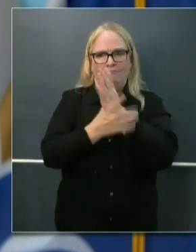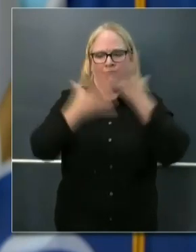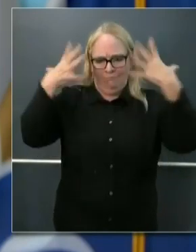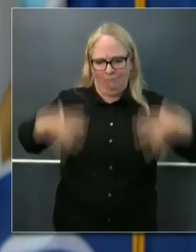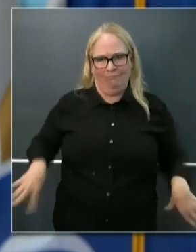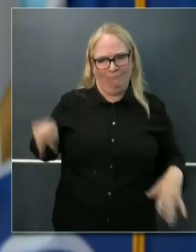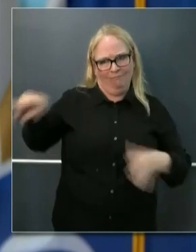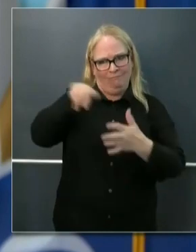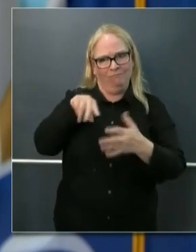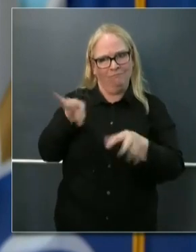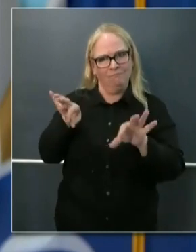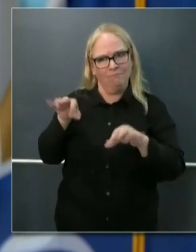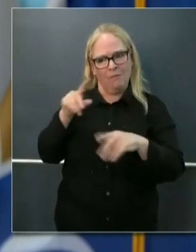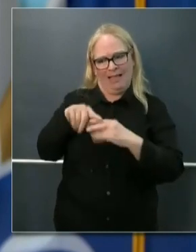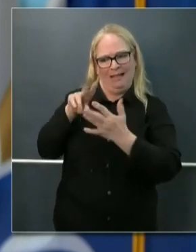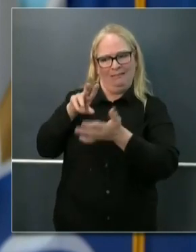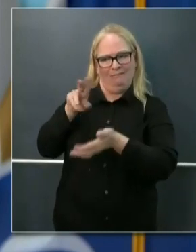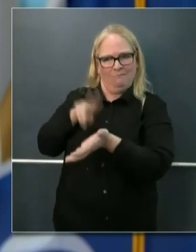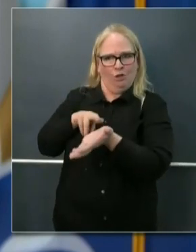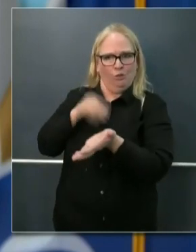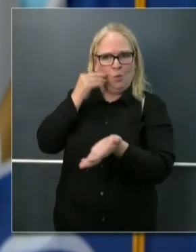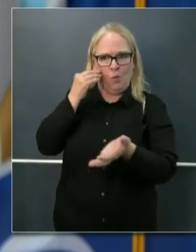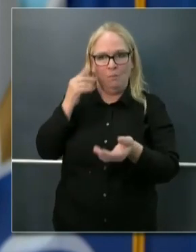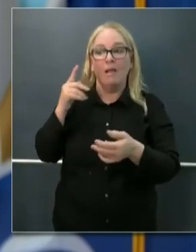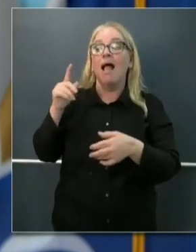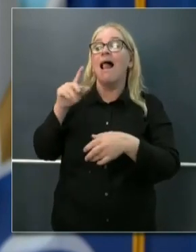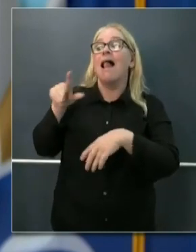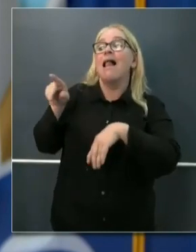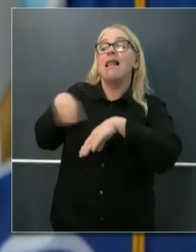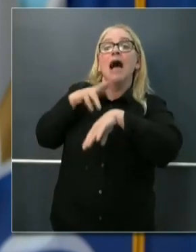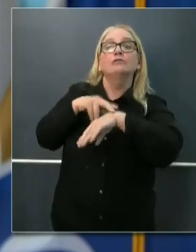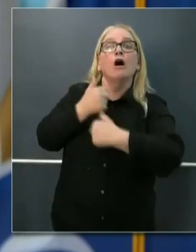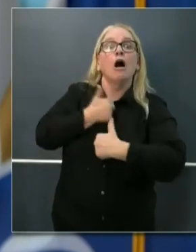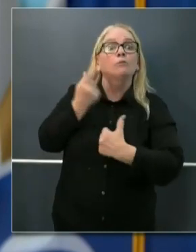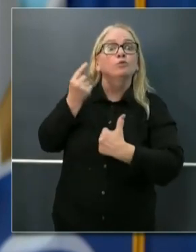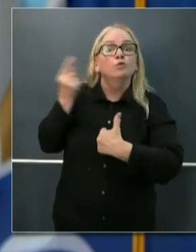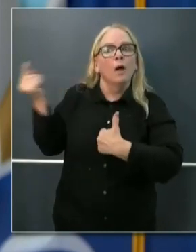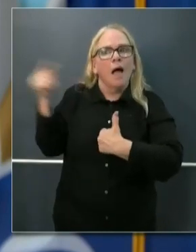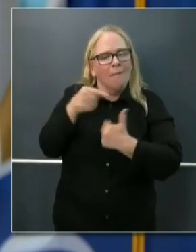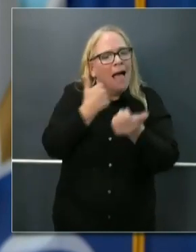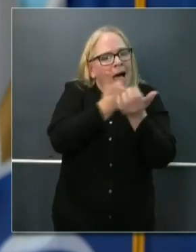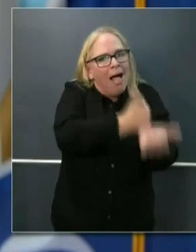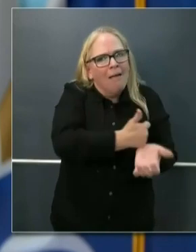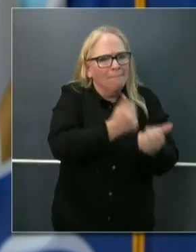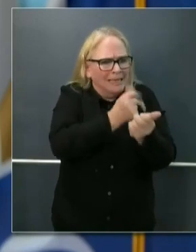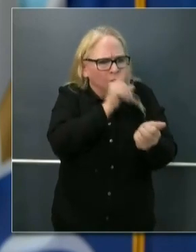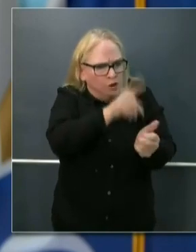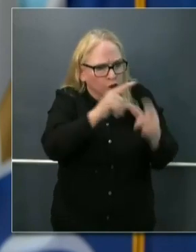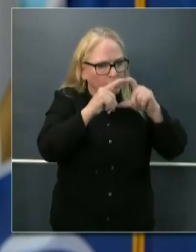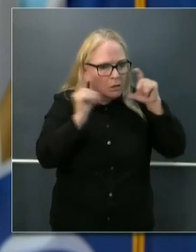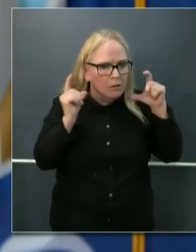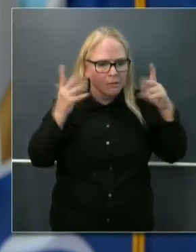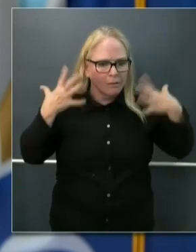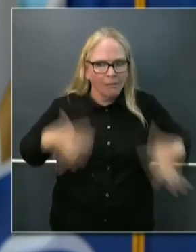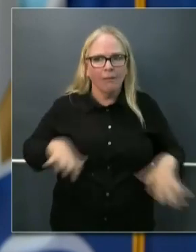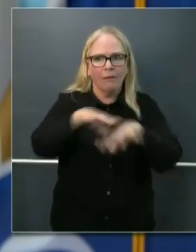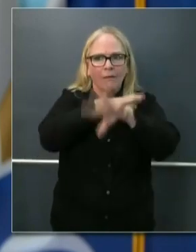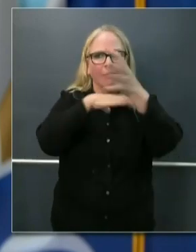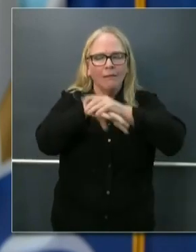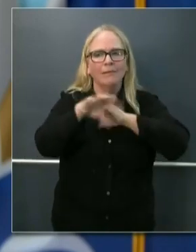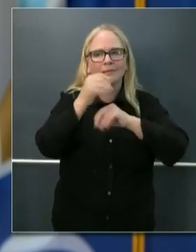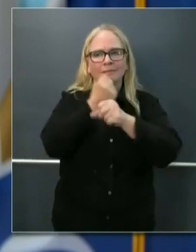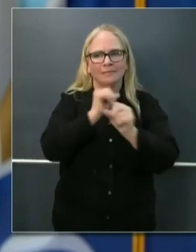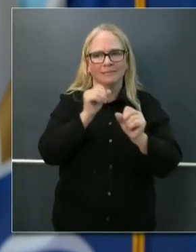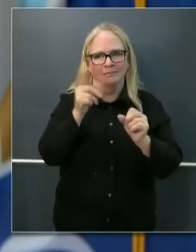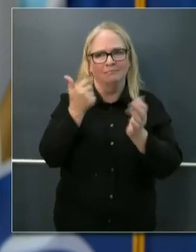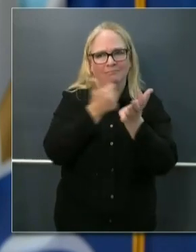part and parcel of these larger teams that we've assembled, working with our infectious disease teams and